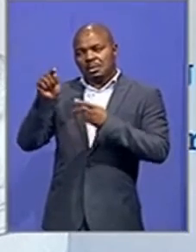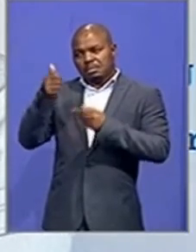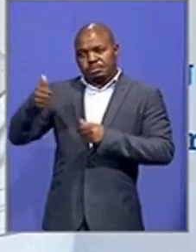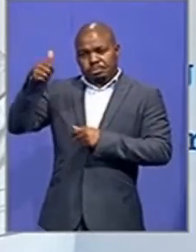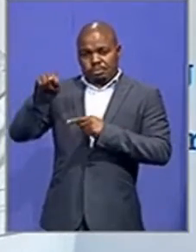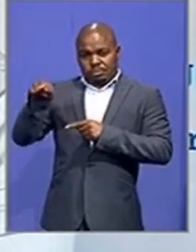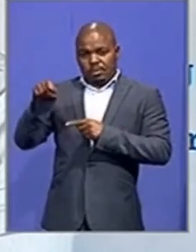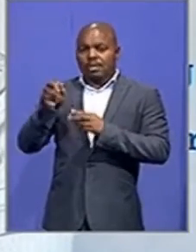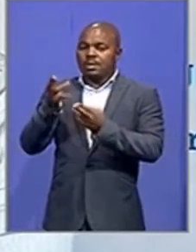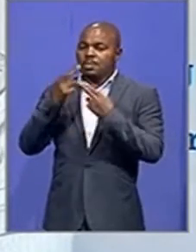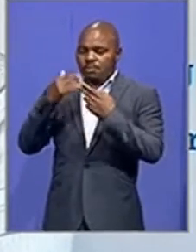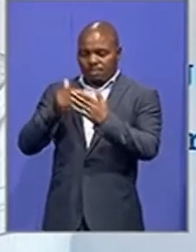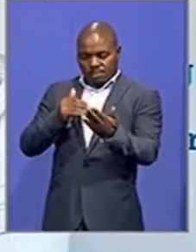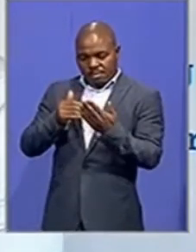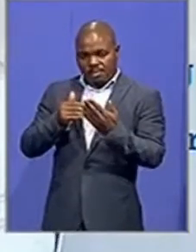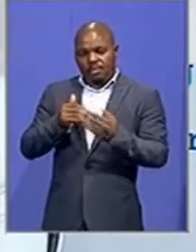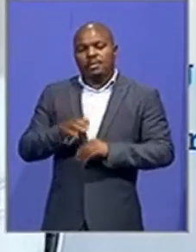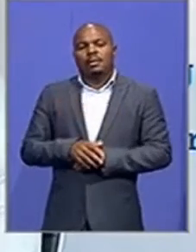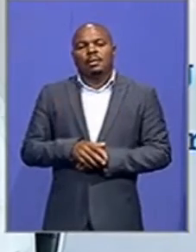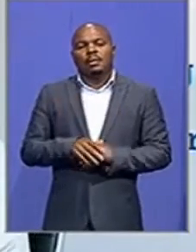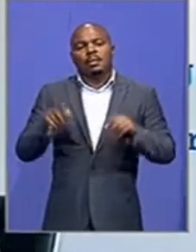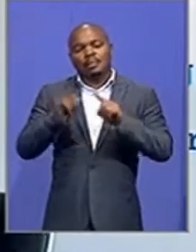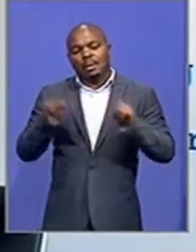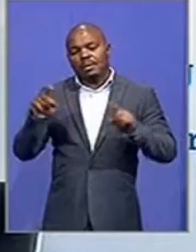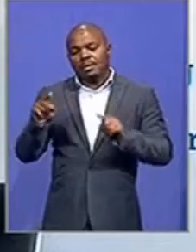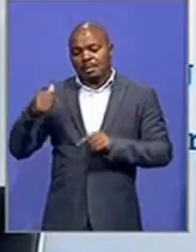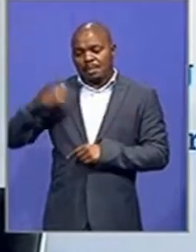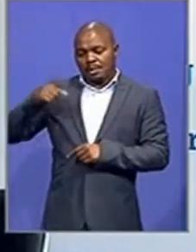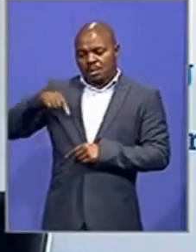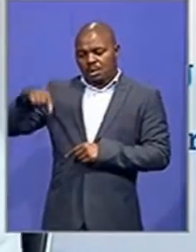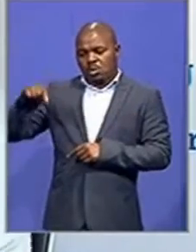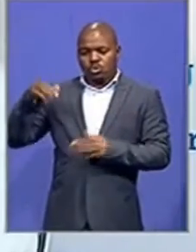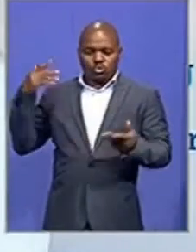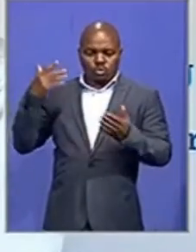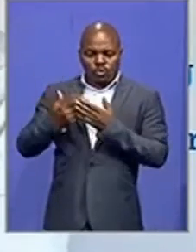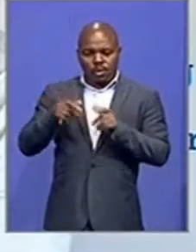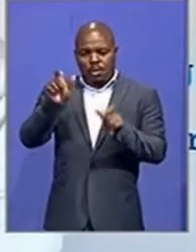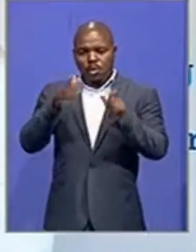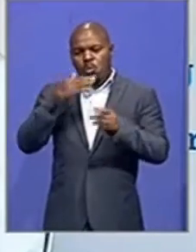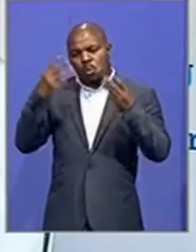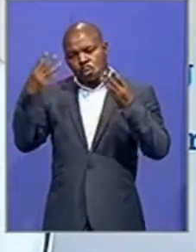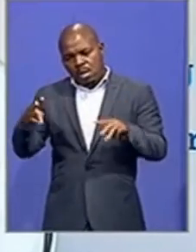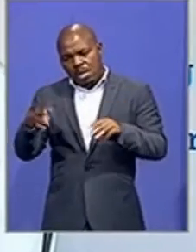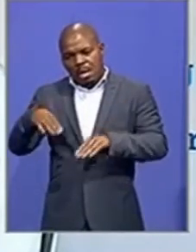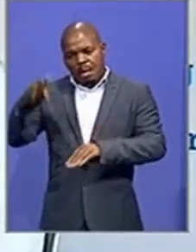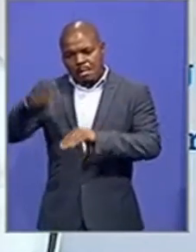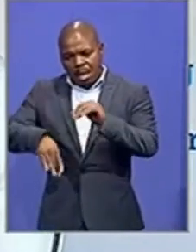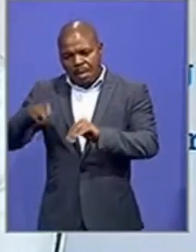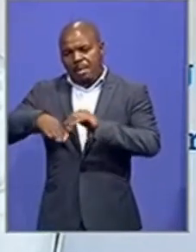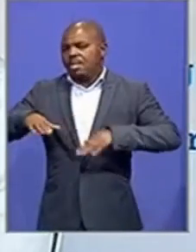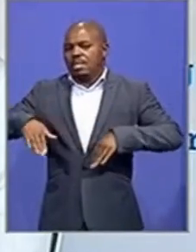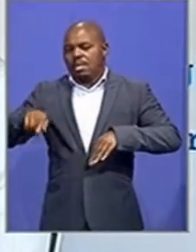result, there has been delays by the municipality in ensuring that